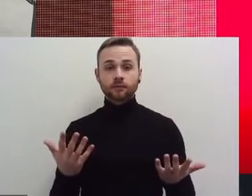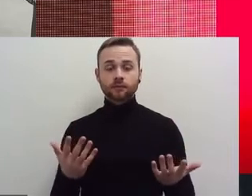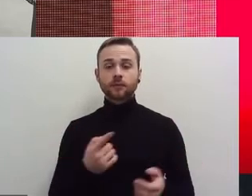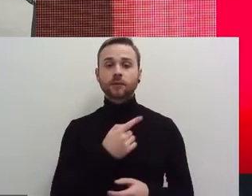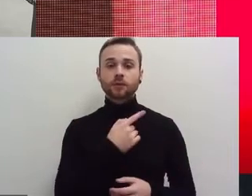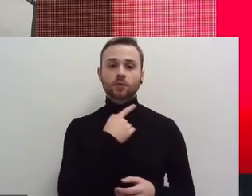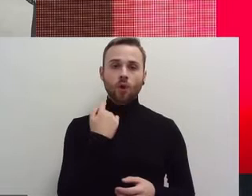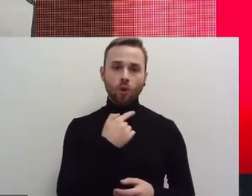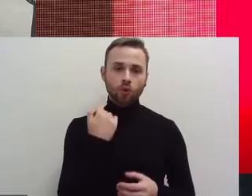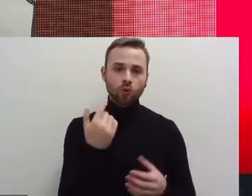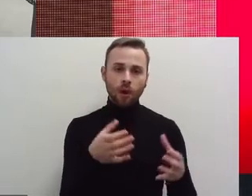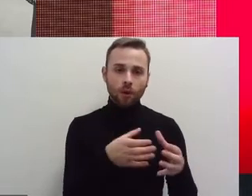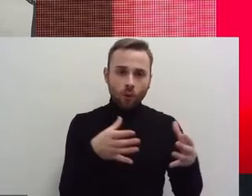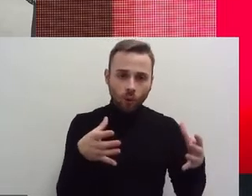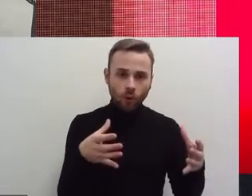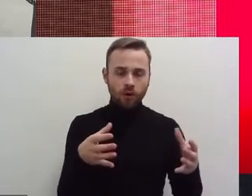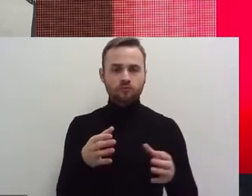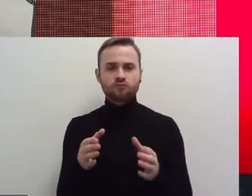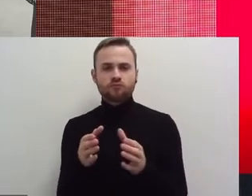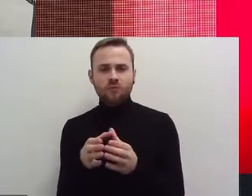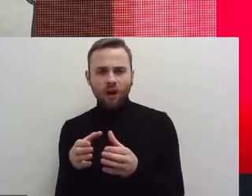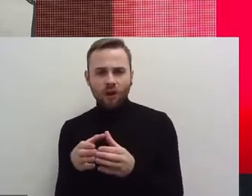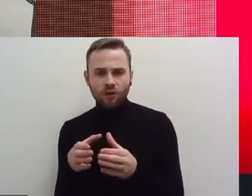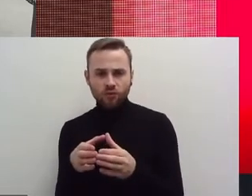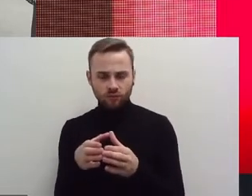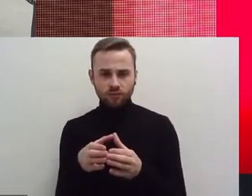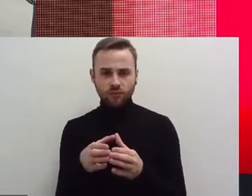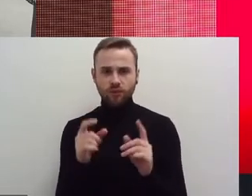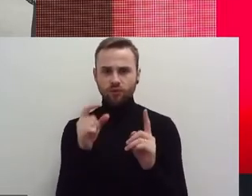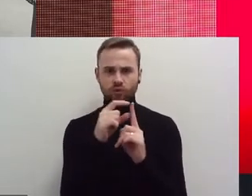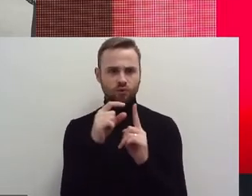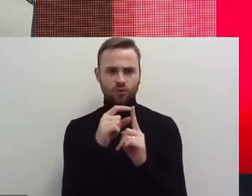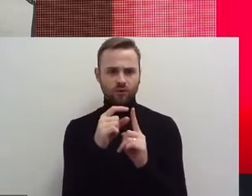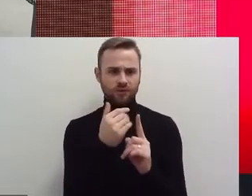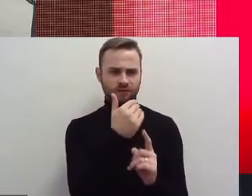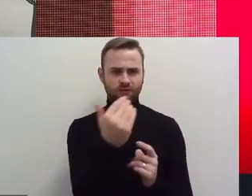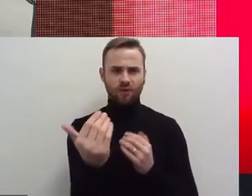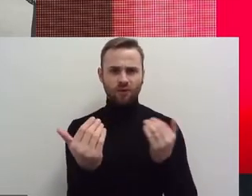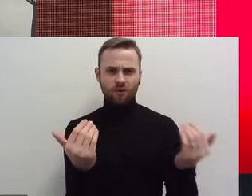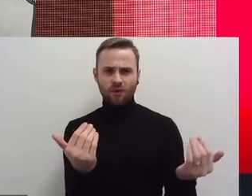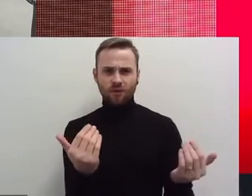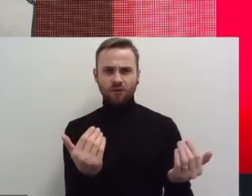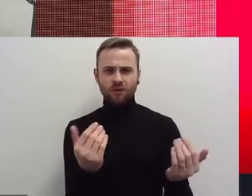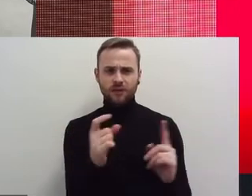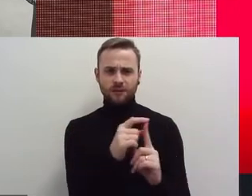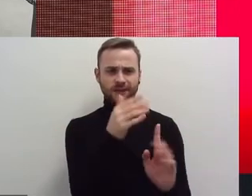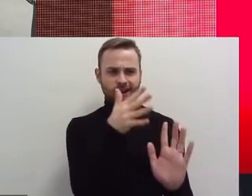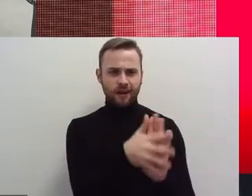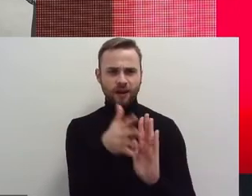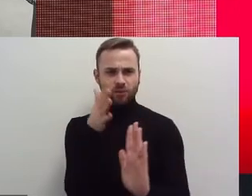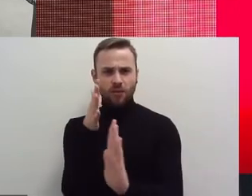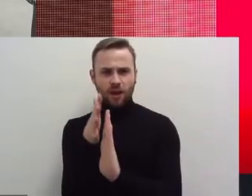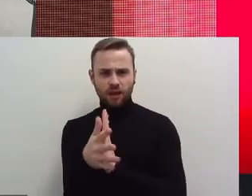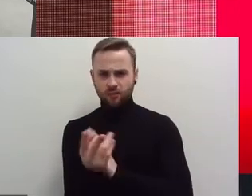which perhaps already in itself creates a different perspective It's already a dichotomy between someone who